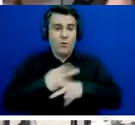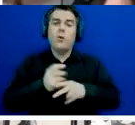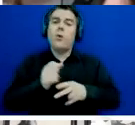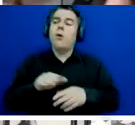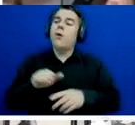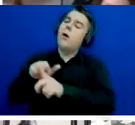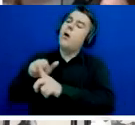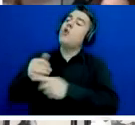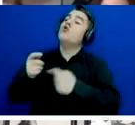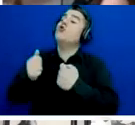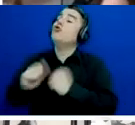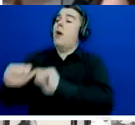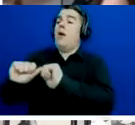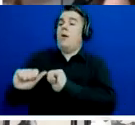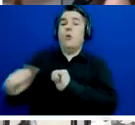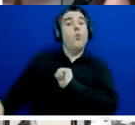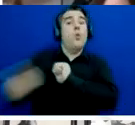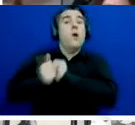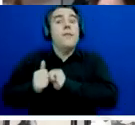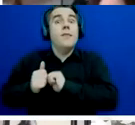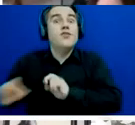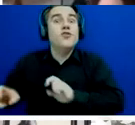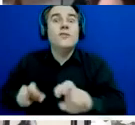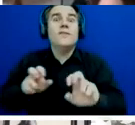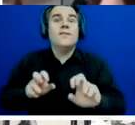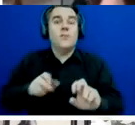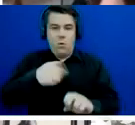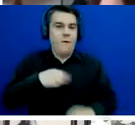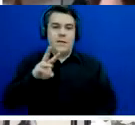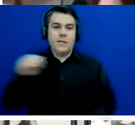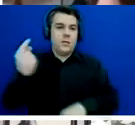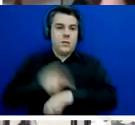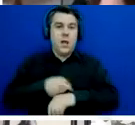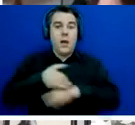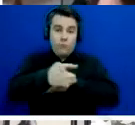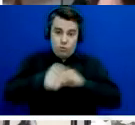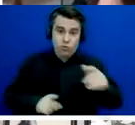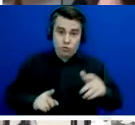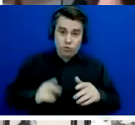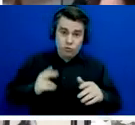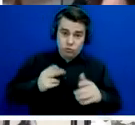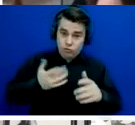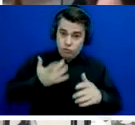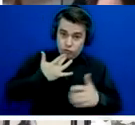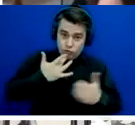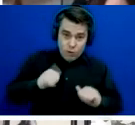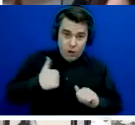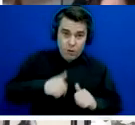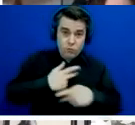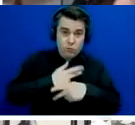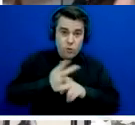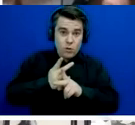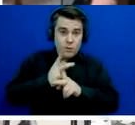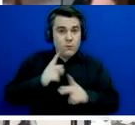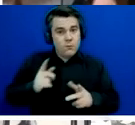to do this journey with you. You have 60 days when you first try our products to try them. So